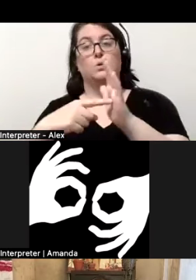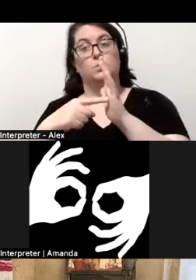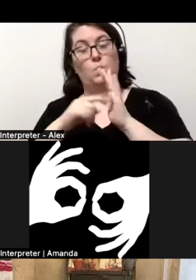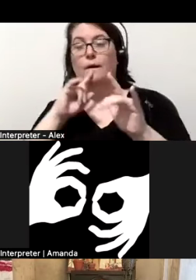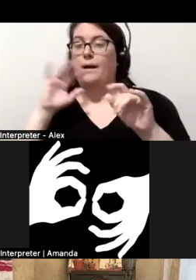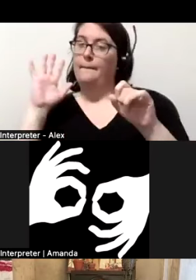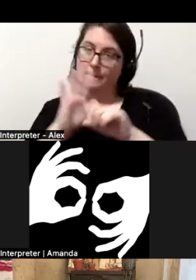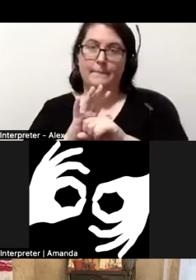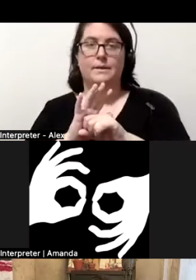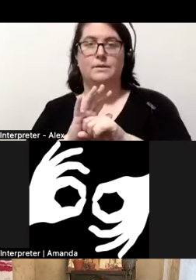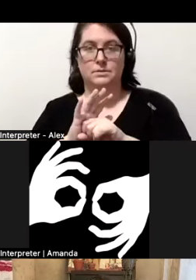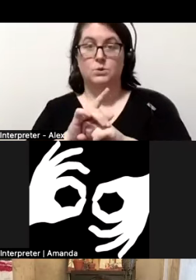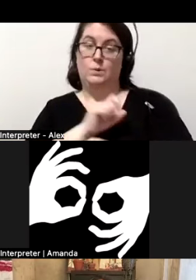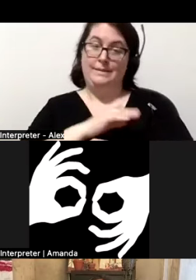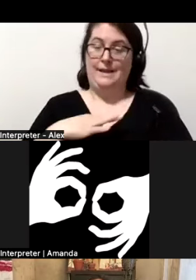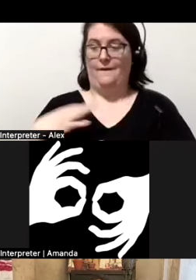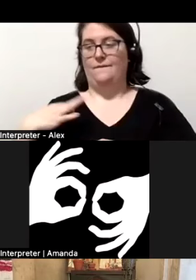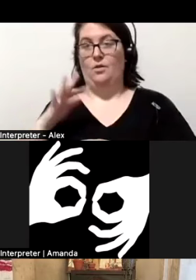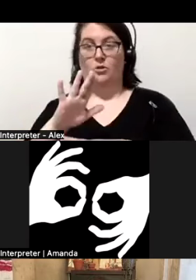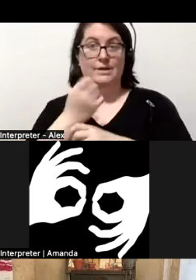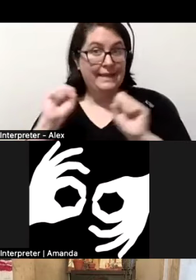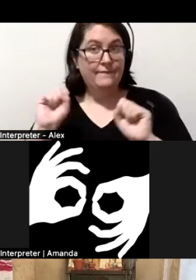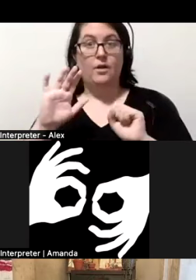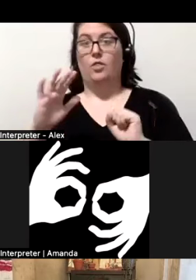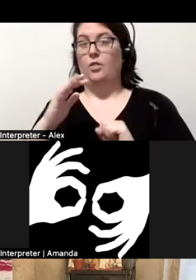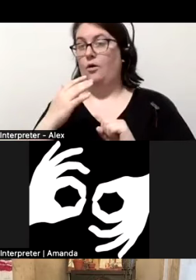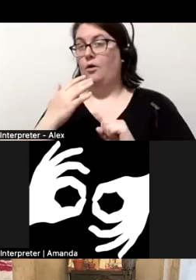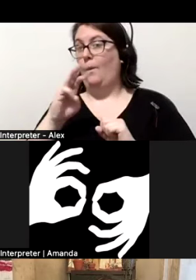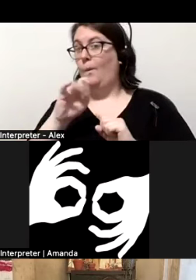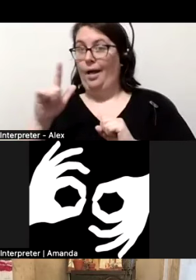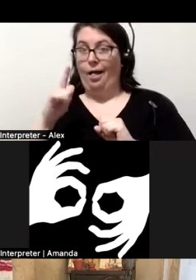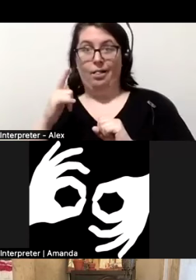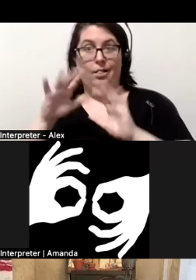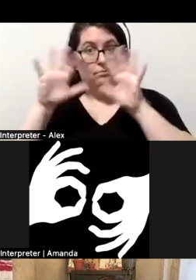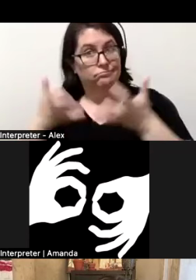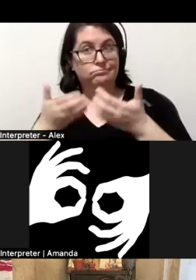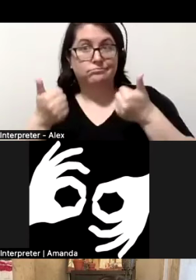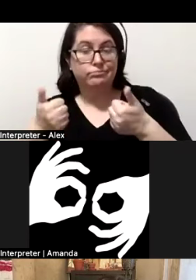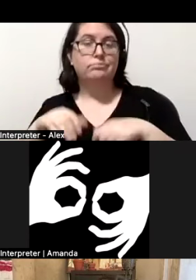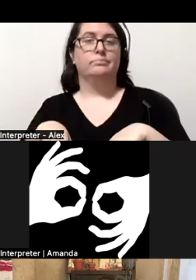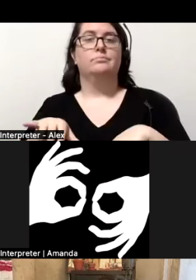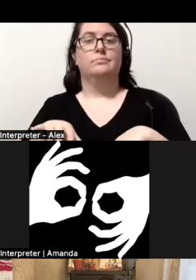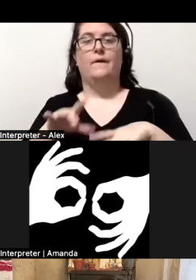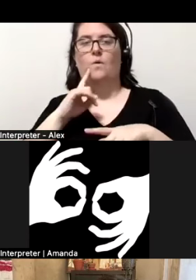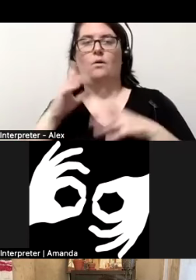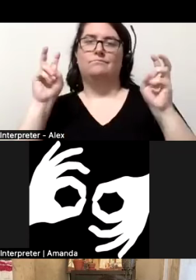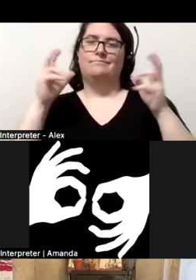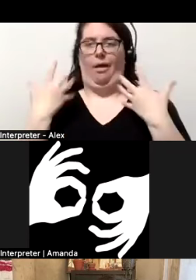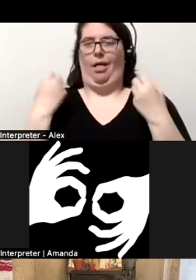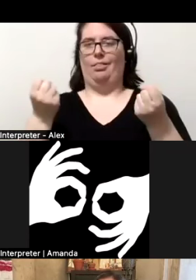to the well-being of staff and volunteers, including having defined policies and practices in place to ensure a healthy workplace culture.